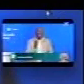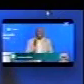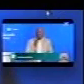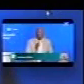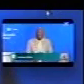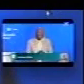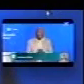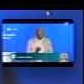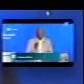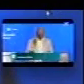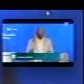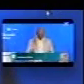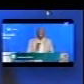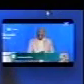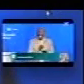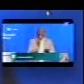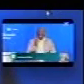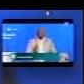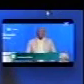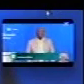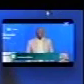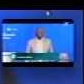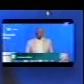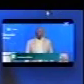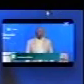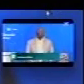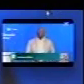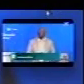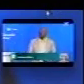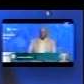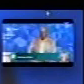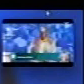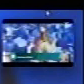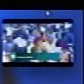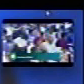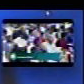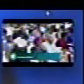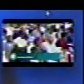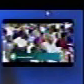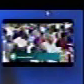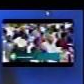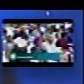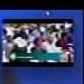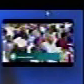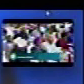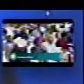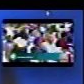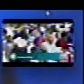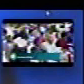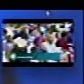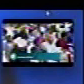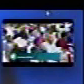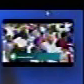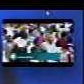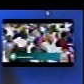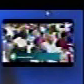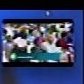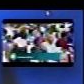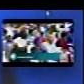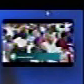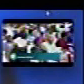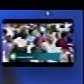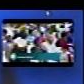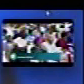the creator of heaven and earth, as the possessor of heaven and earth, as the owner of all things, and